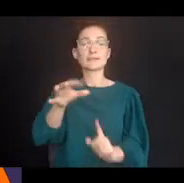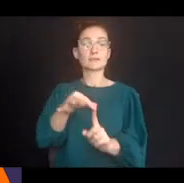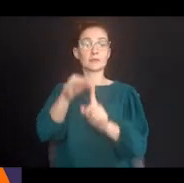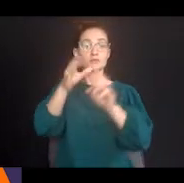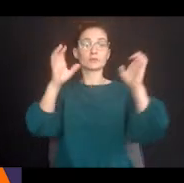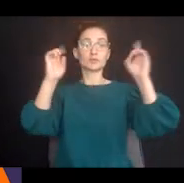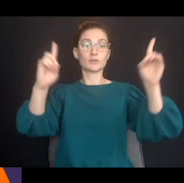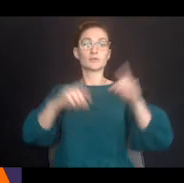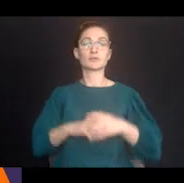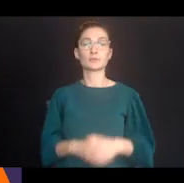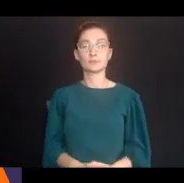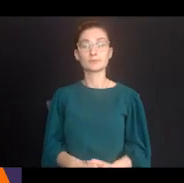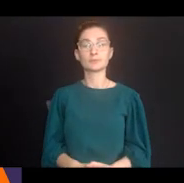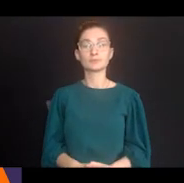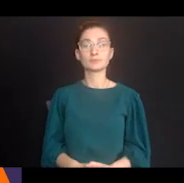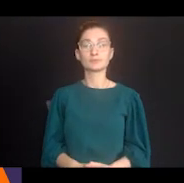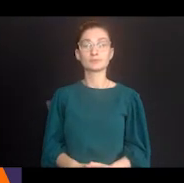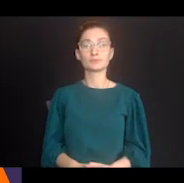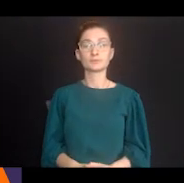education.